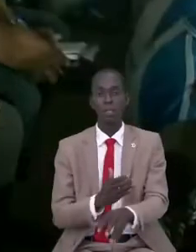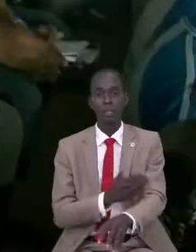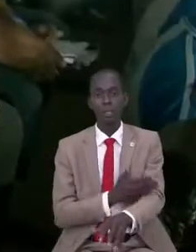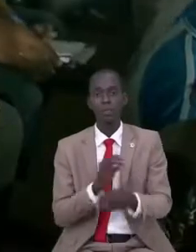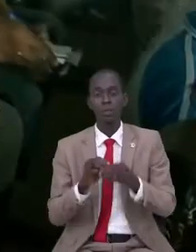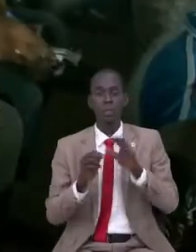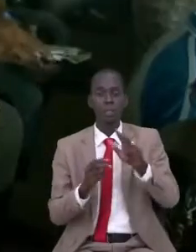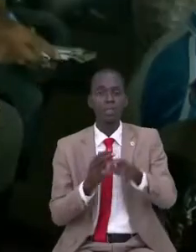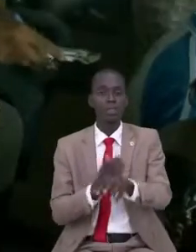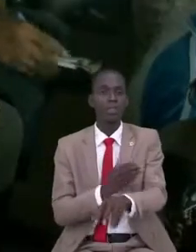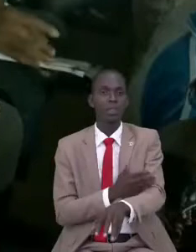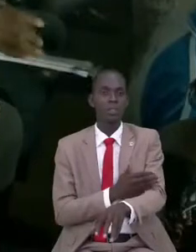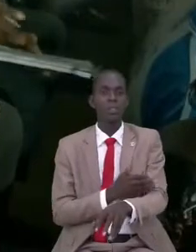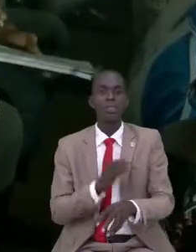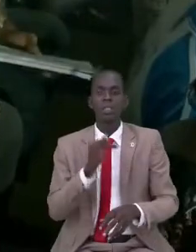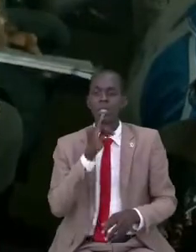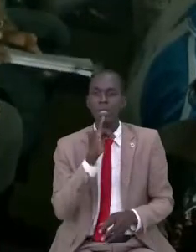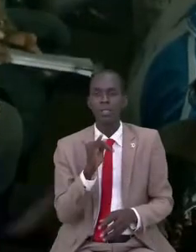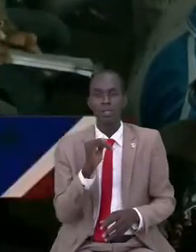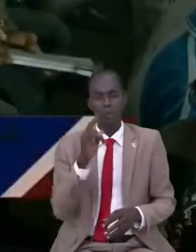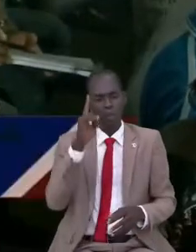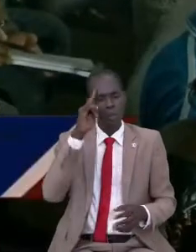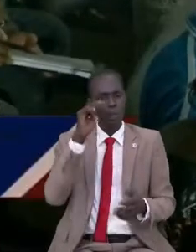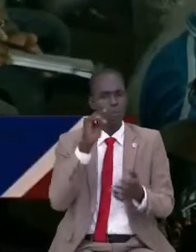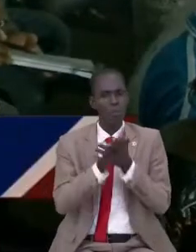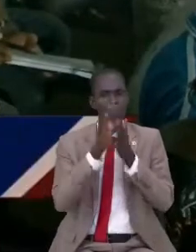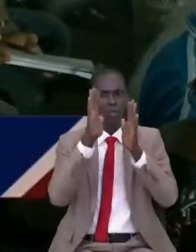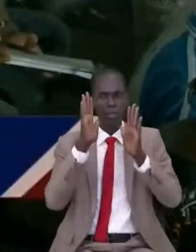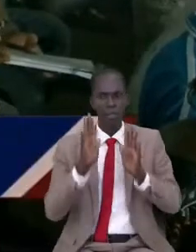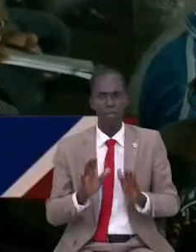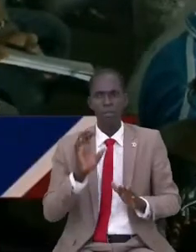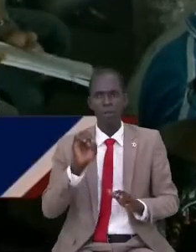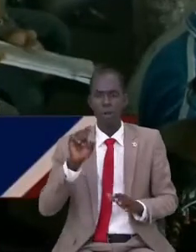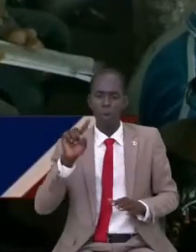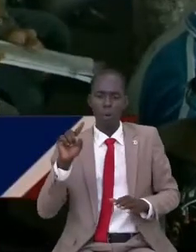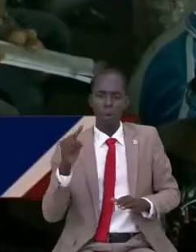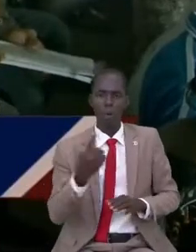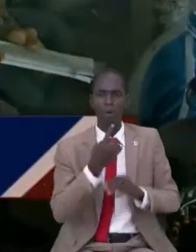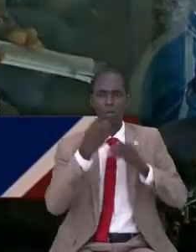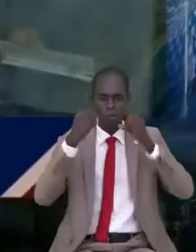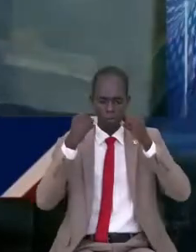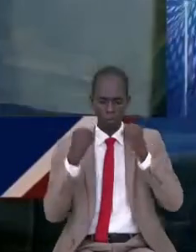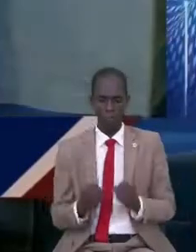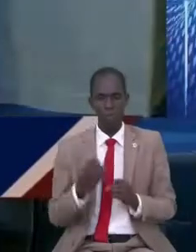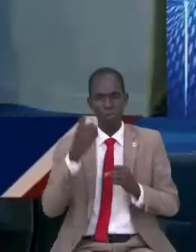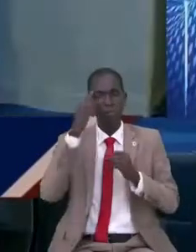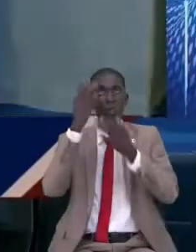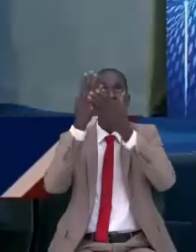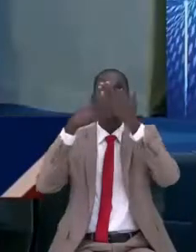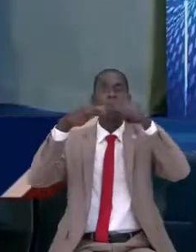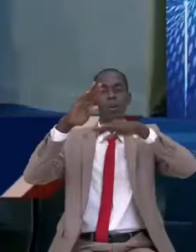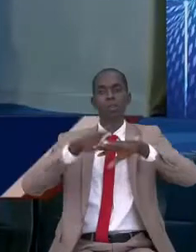is believers only backbone for heaven. In Galatians chapter